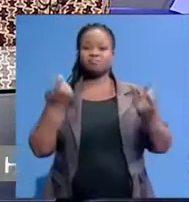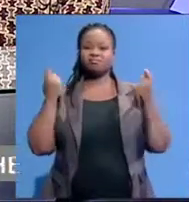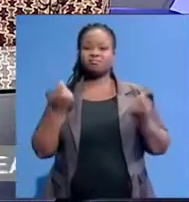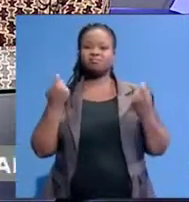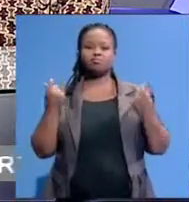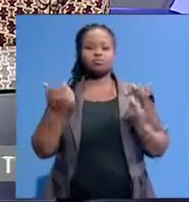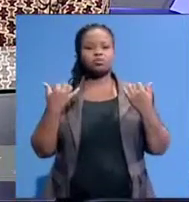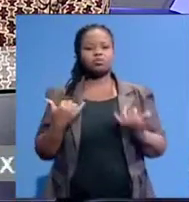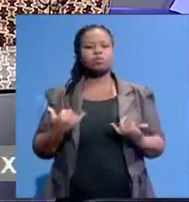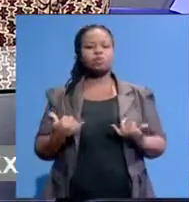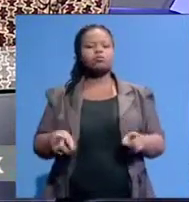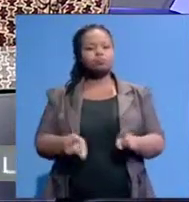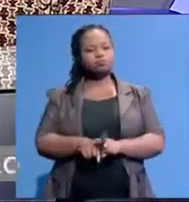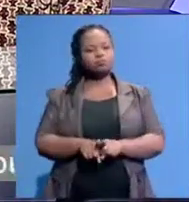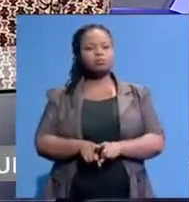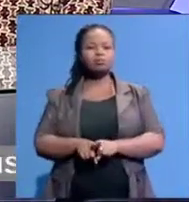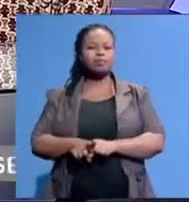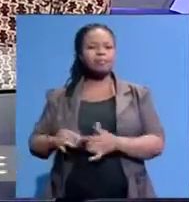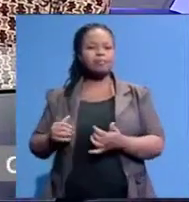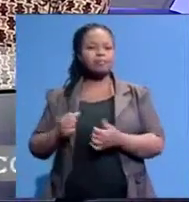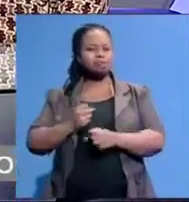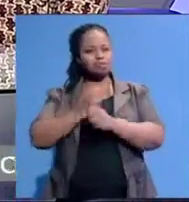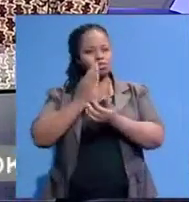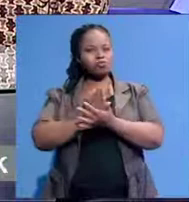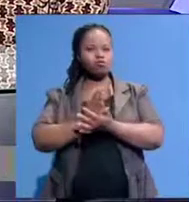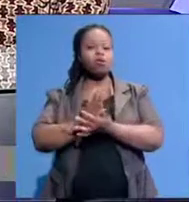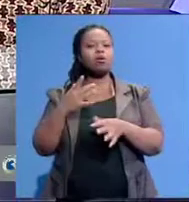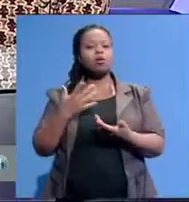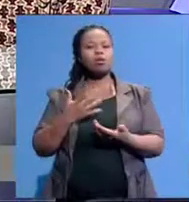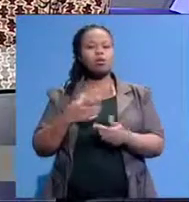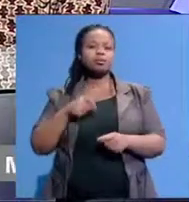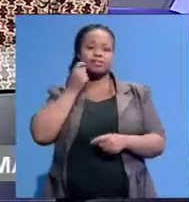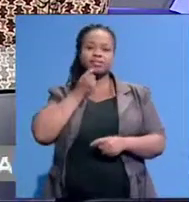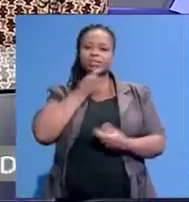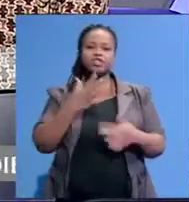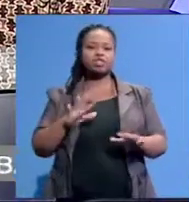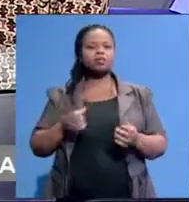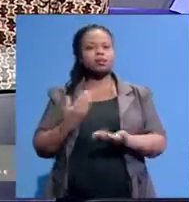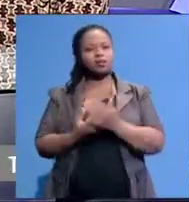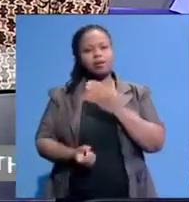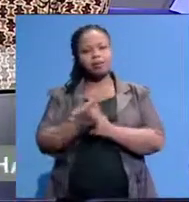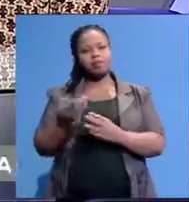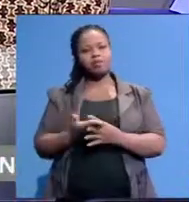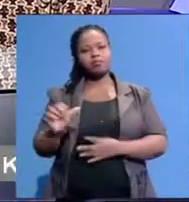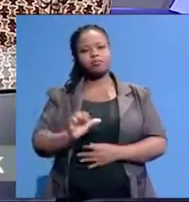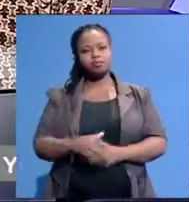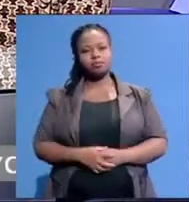huge step in ensuring that that actually does become a reality. But we'll be right back after this break.